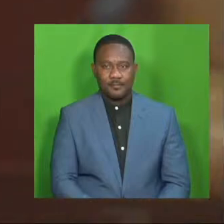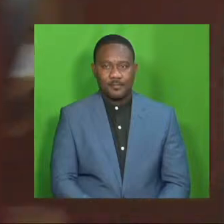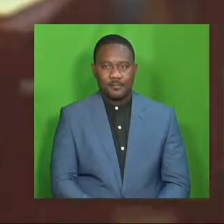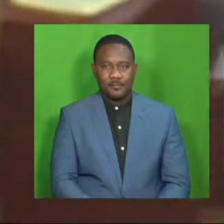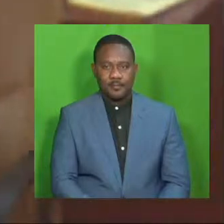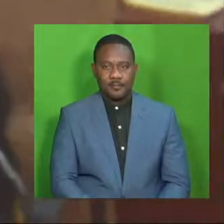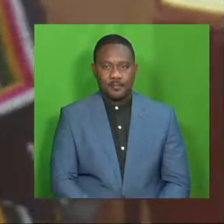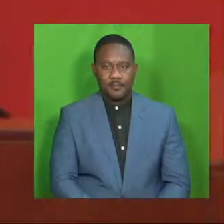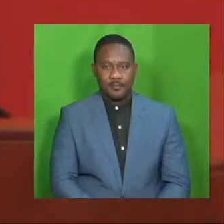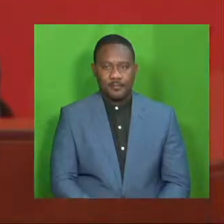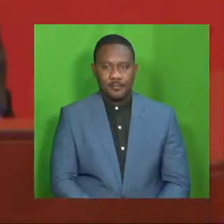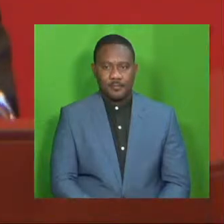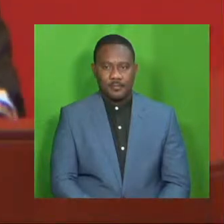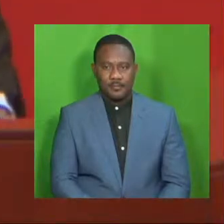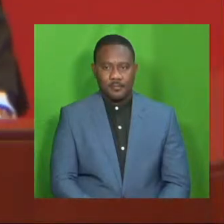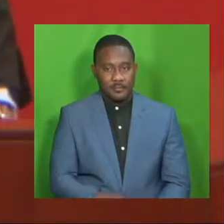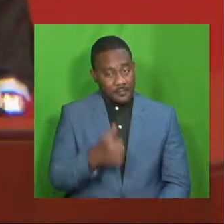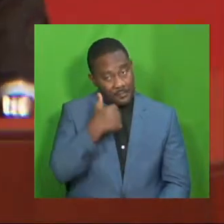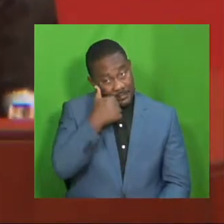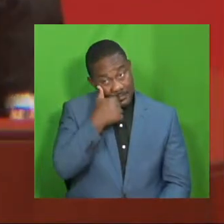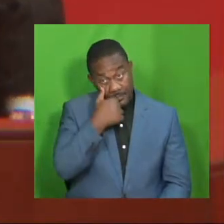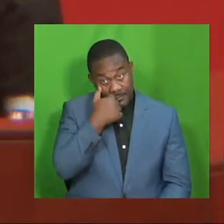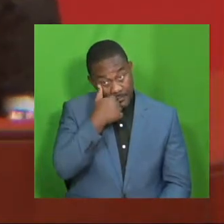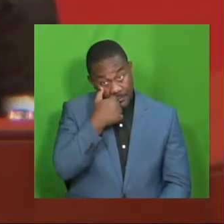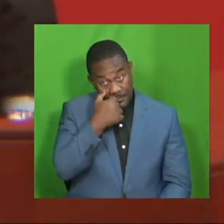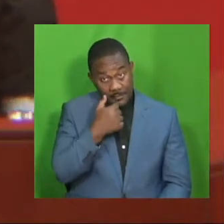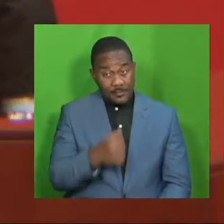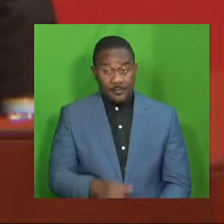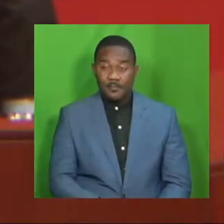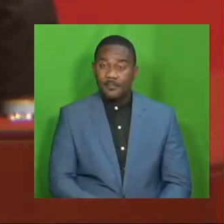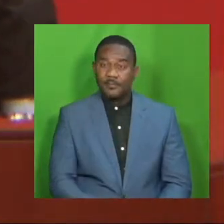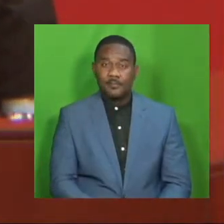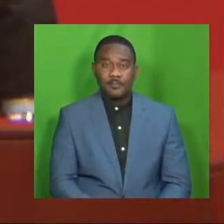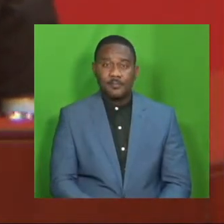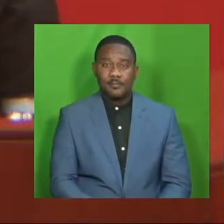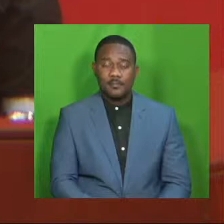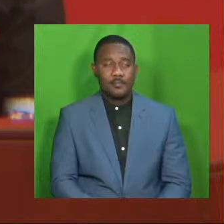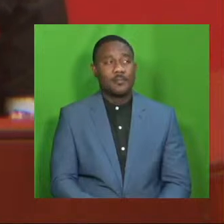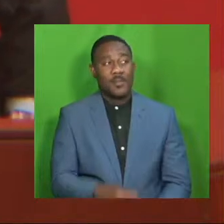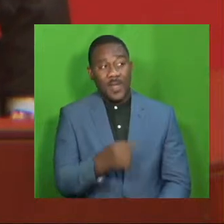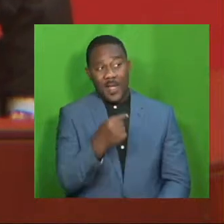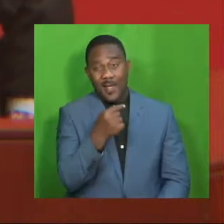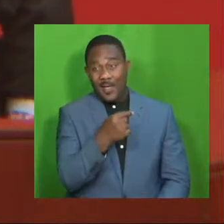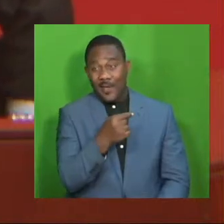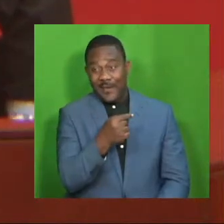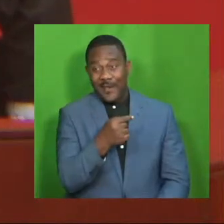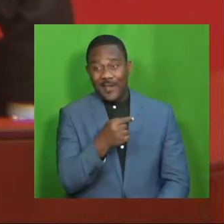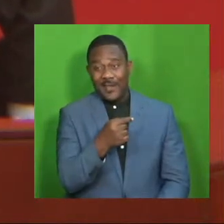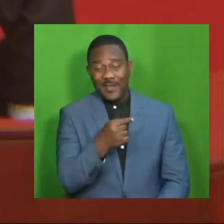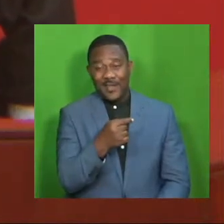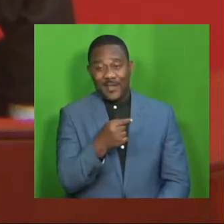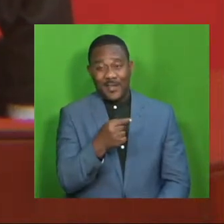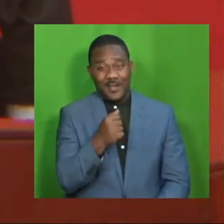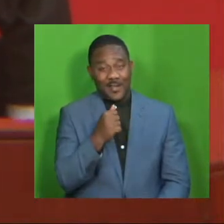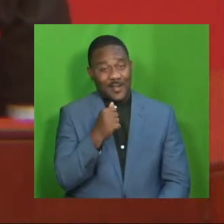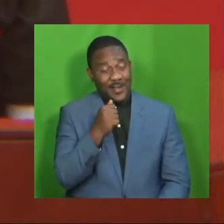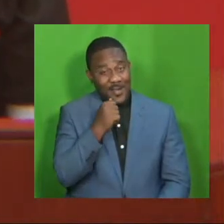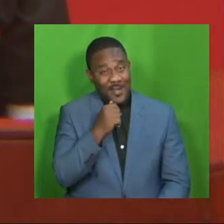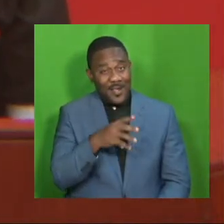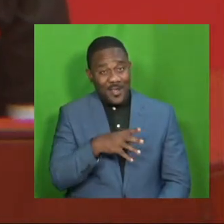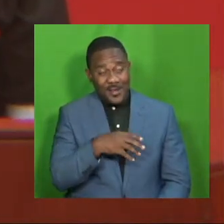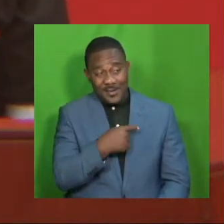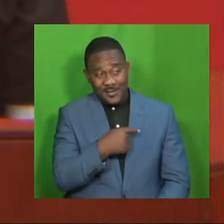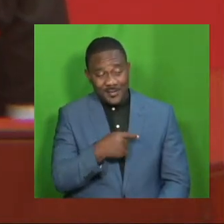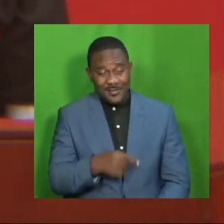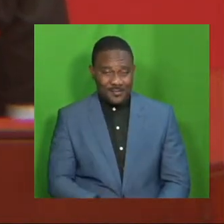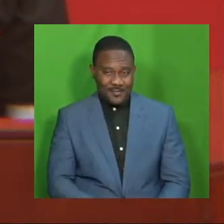I'll go to the lady before I come to you. Yes. Thank you very much, Mr. Speaker. Honourable Minister, what can